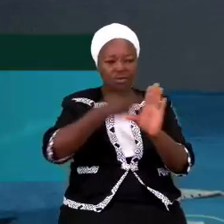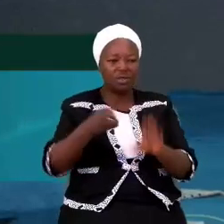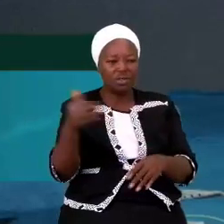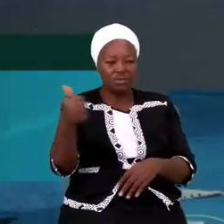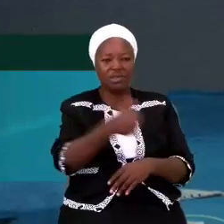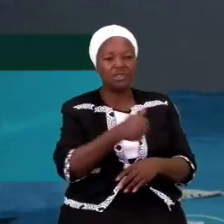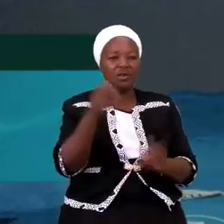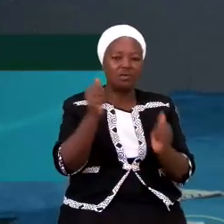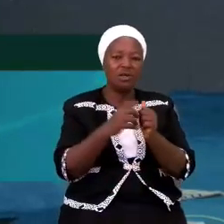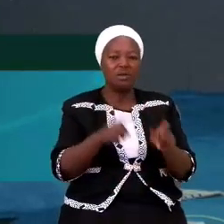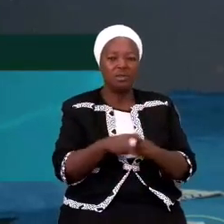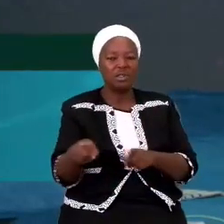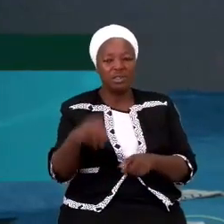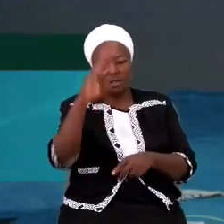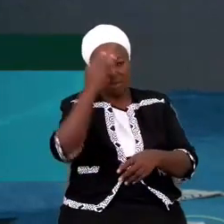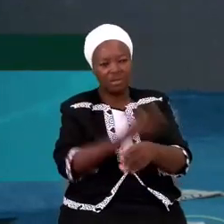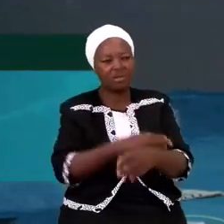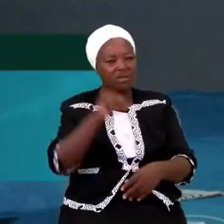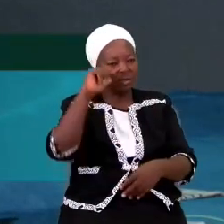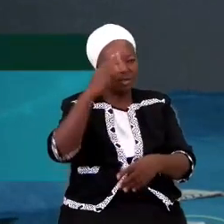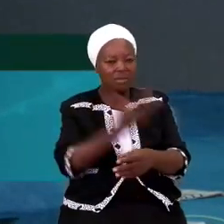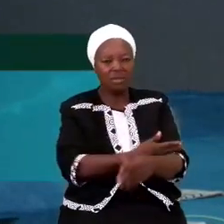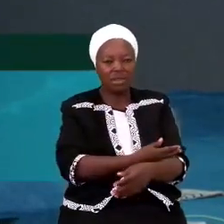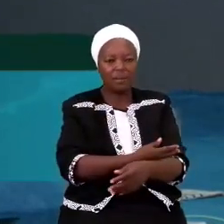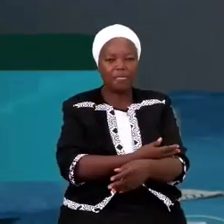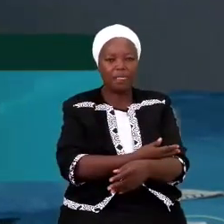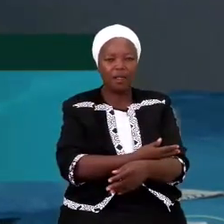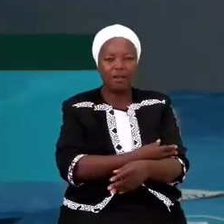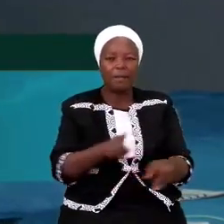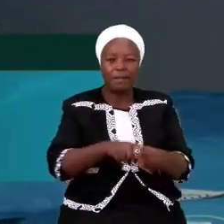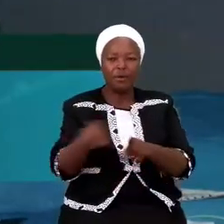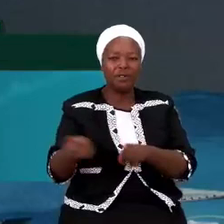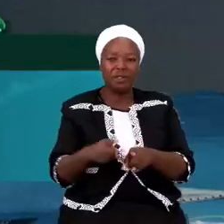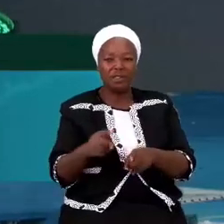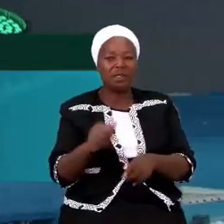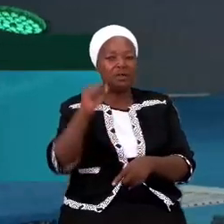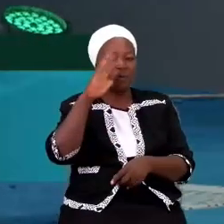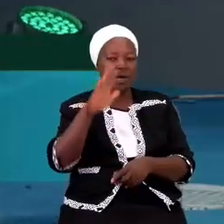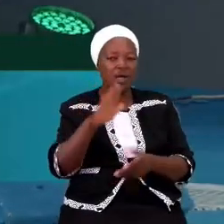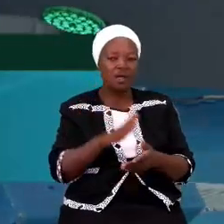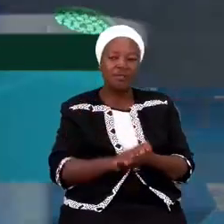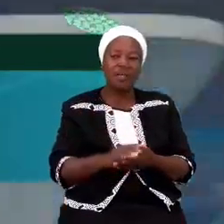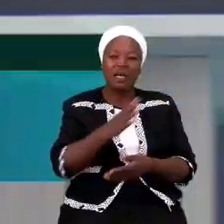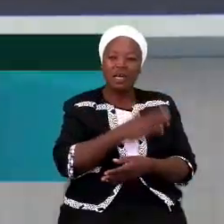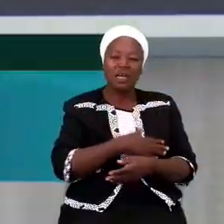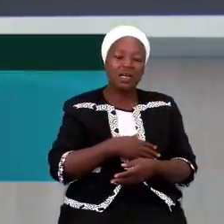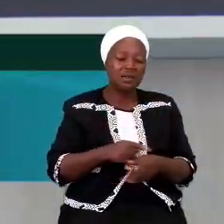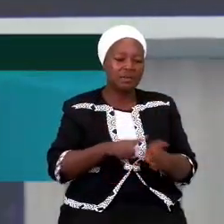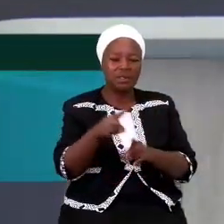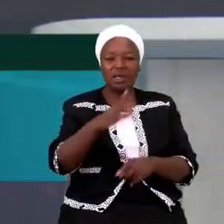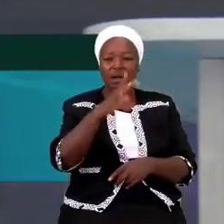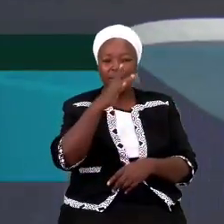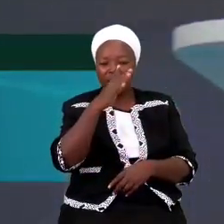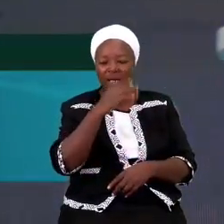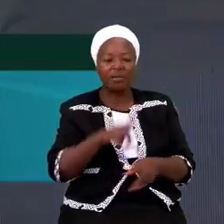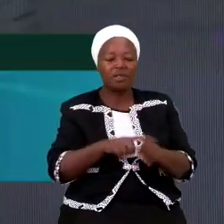mother, prodigal father, prodigal husband, prodigal professional, prodigal Christian,